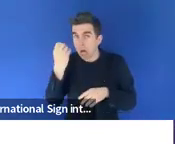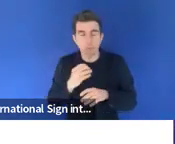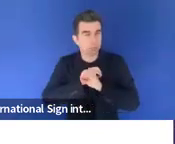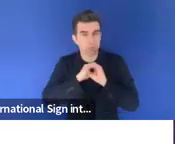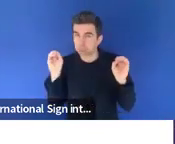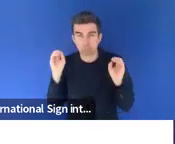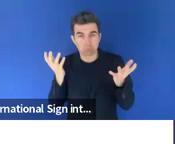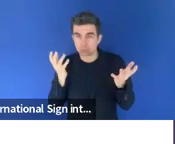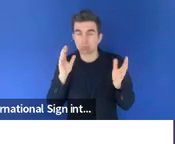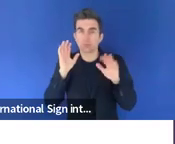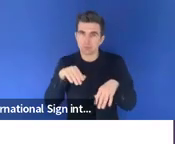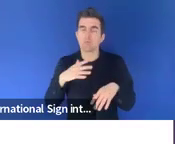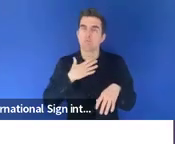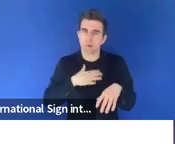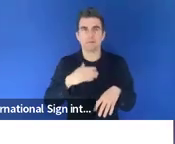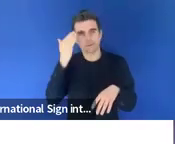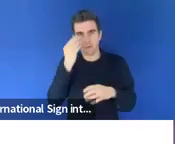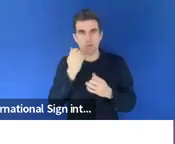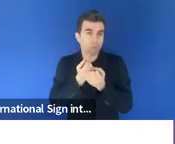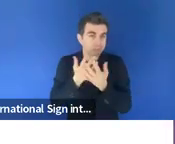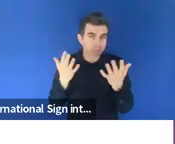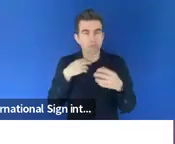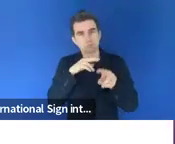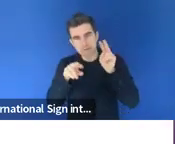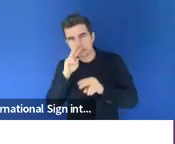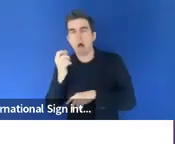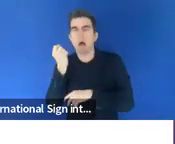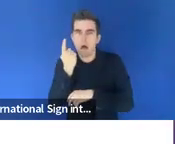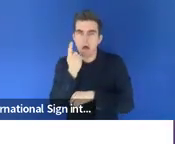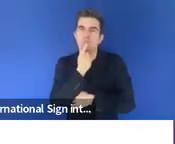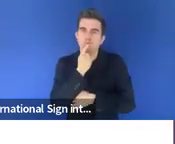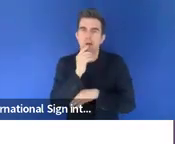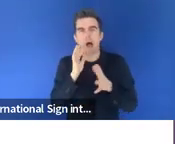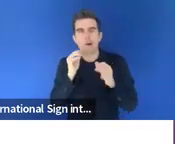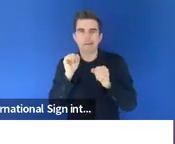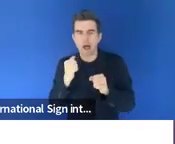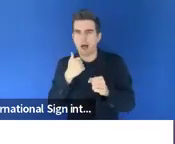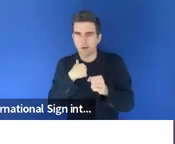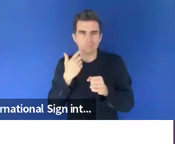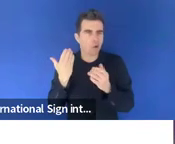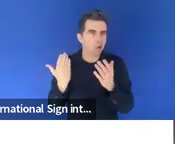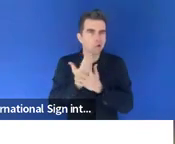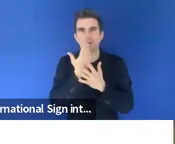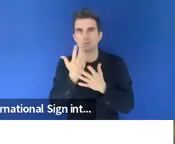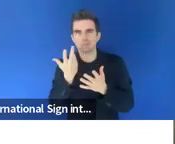and about how we can come up with new and interesting things for you to think about in the future.